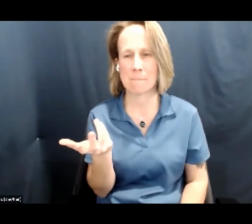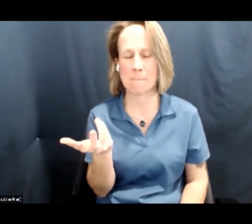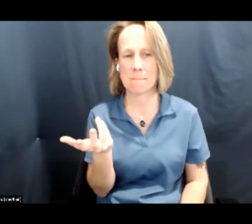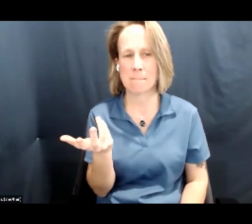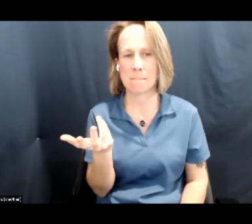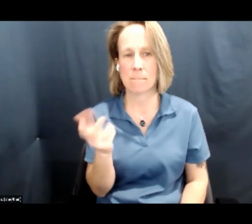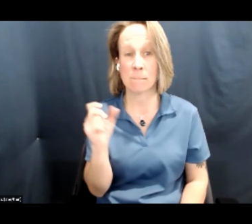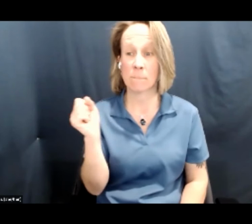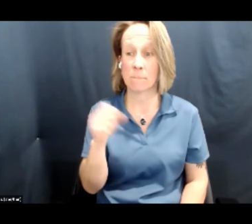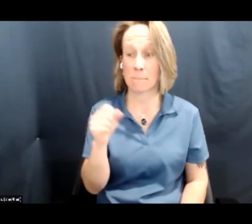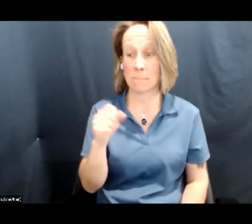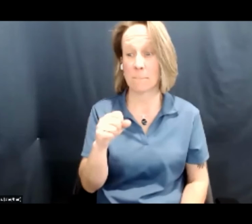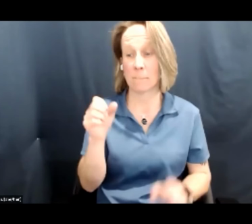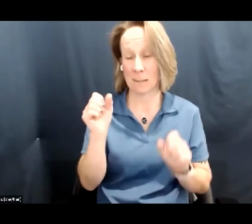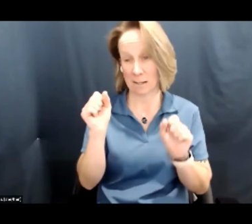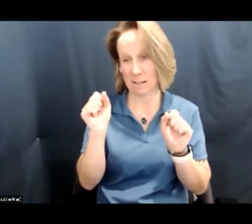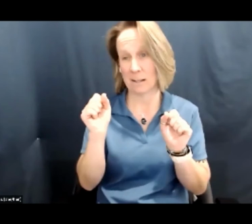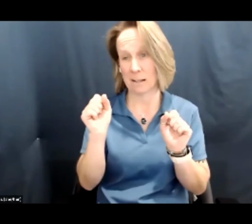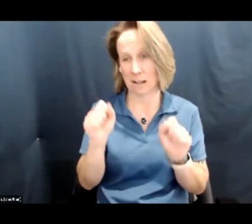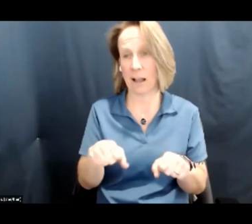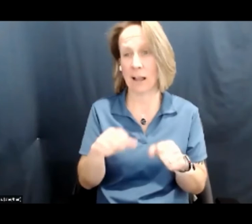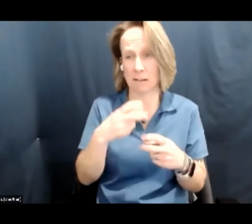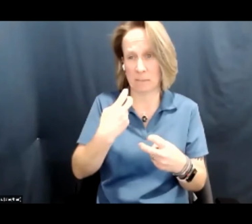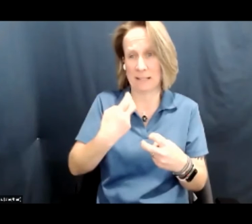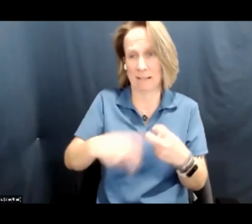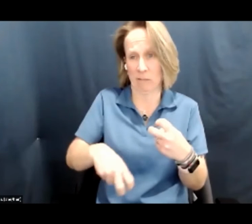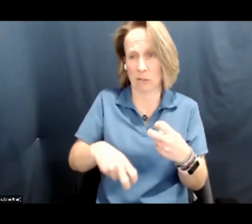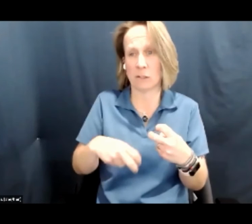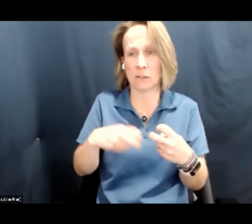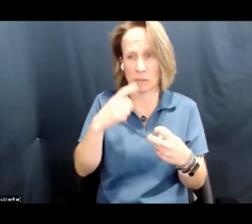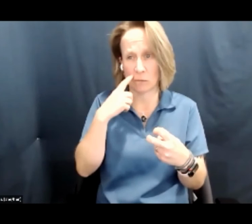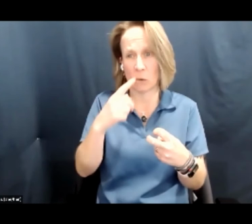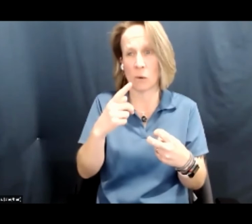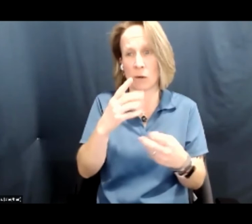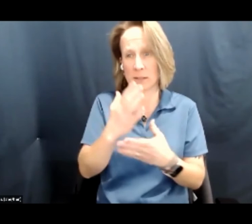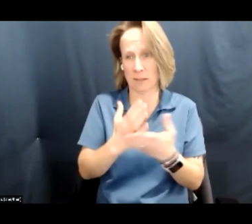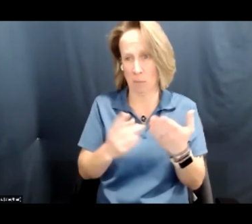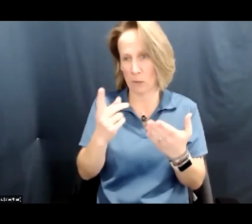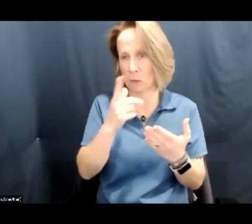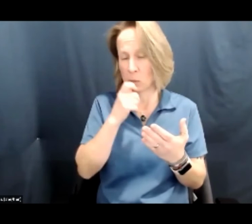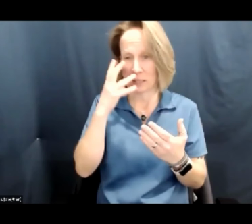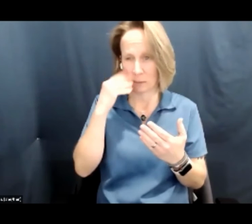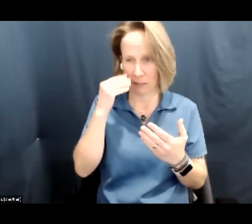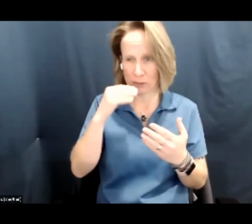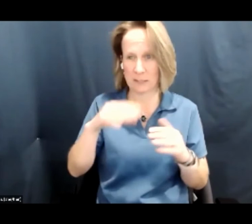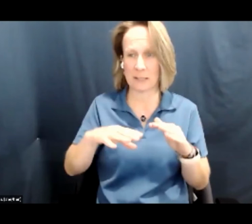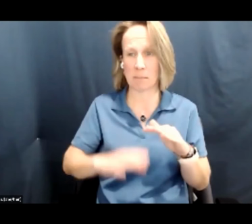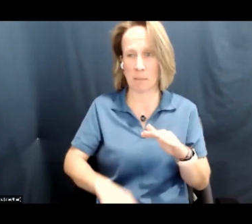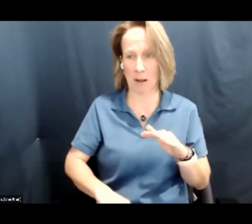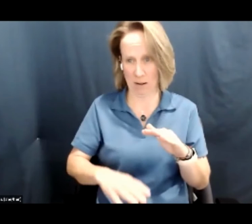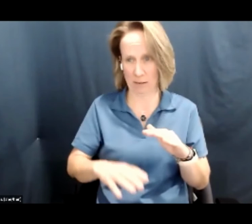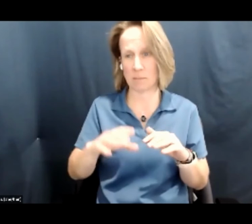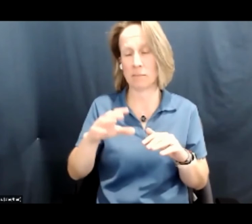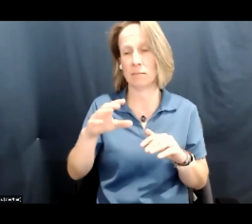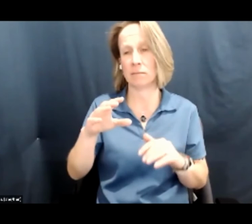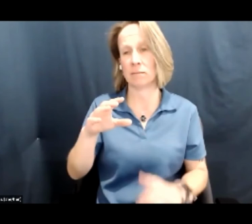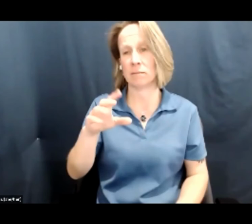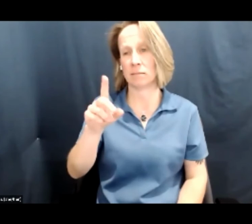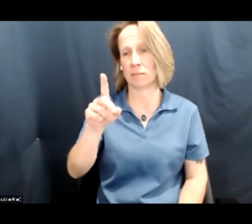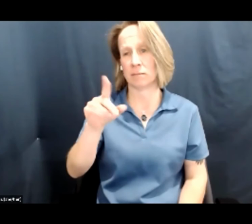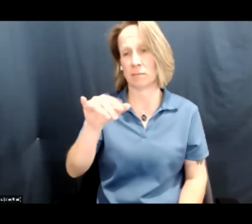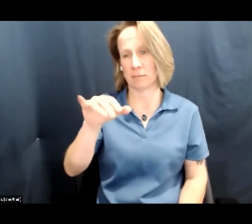it can be difficult for someone who experiences bottom dysphoria to go through the exam, yeah, like you